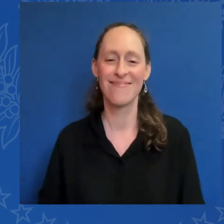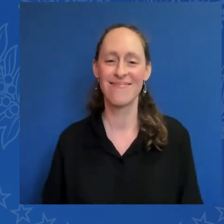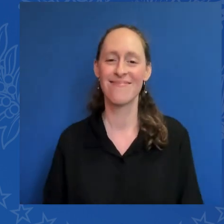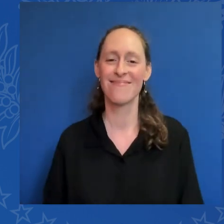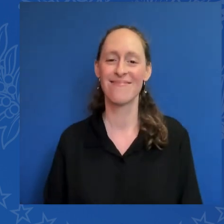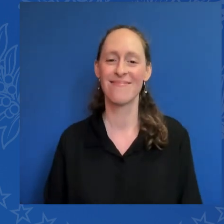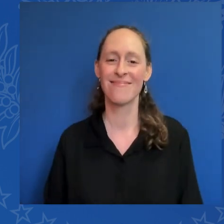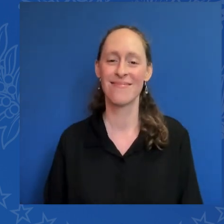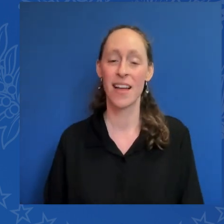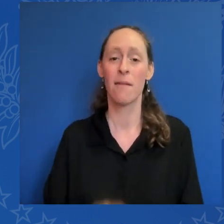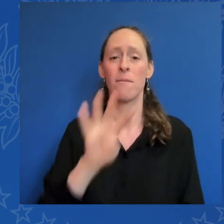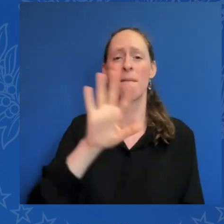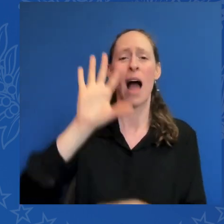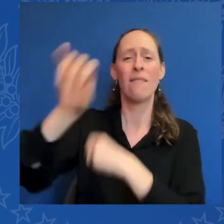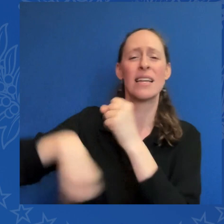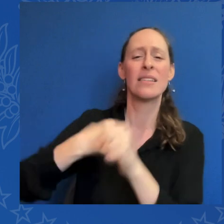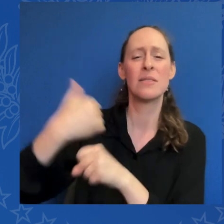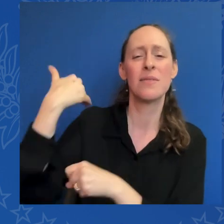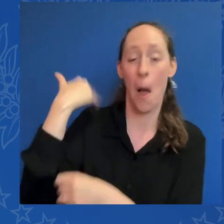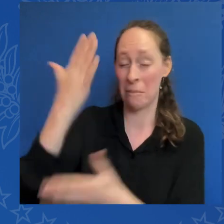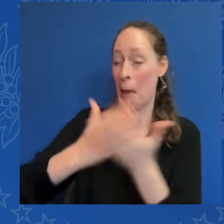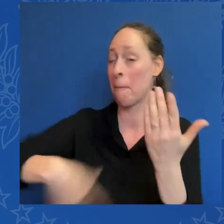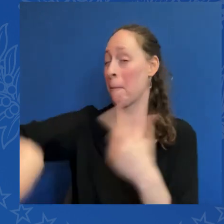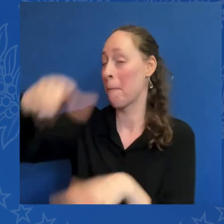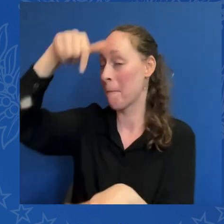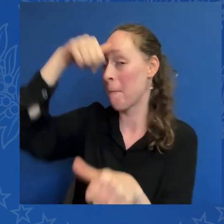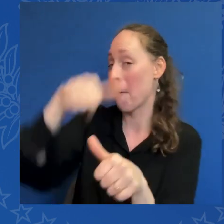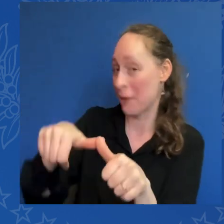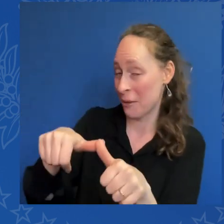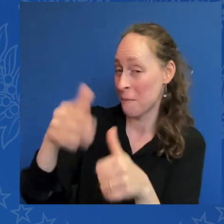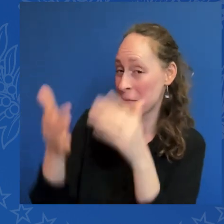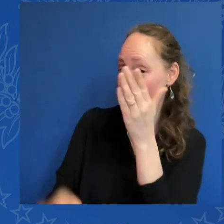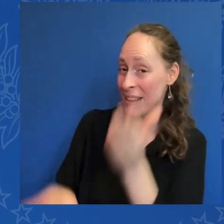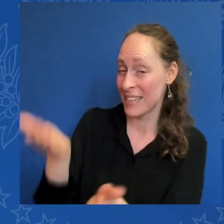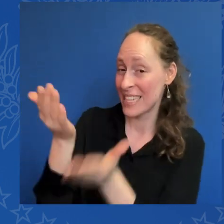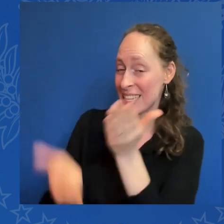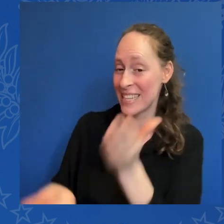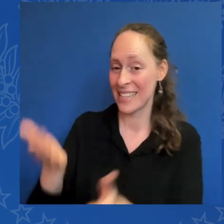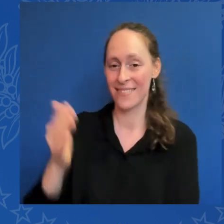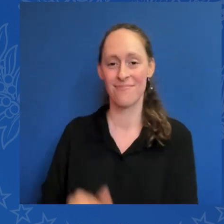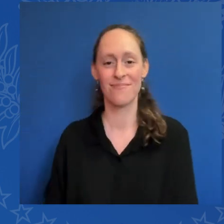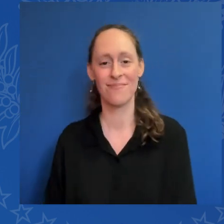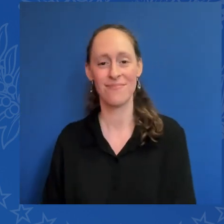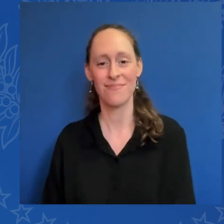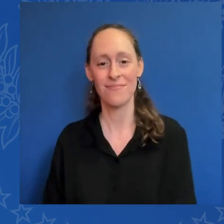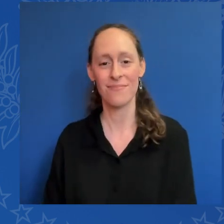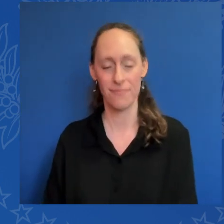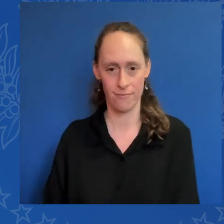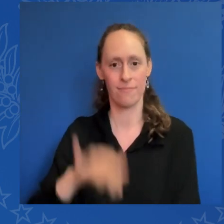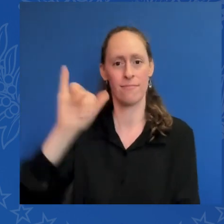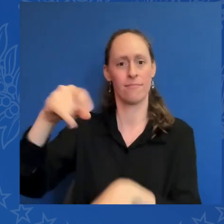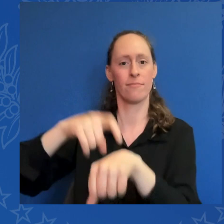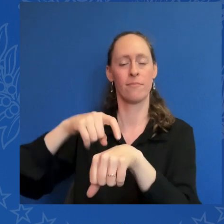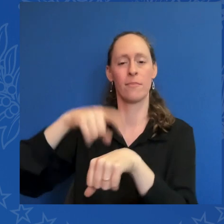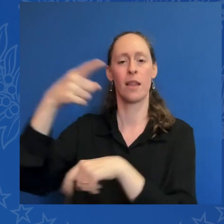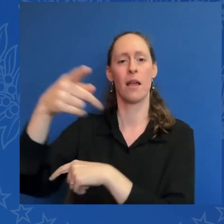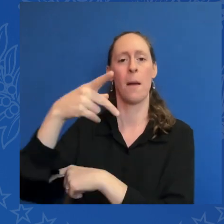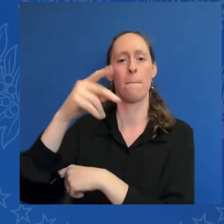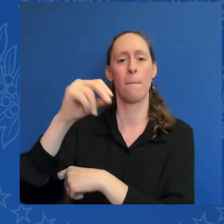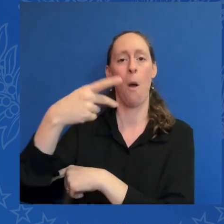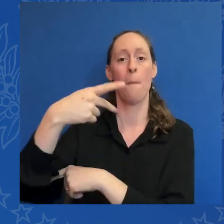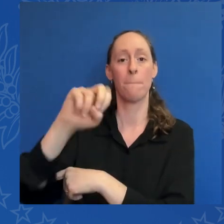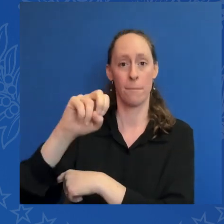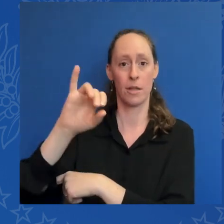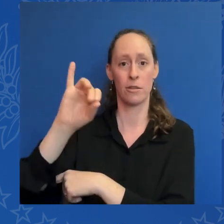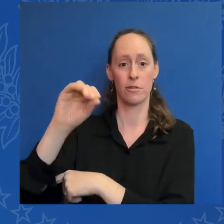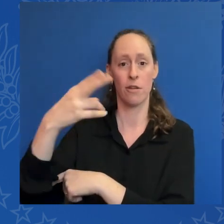maybe. 45 years ago, Pope John Paul spoke down the road, quoting St. Patrick. And the Pope said, and I